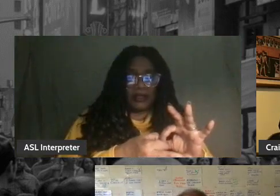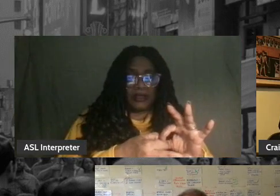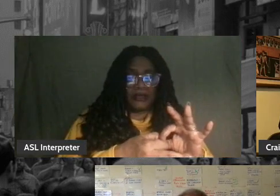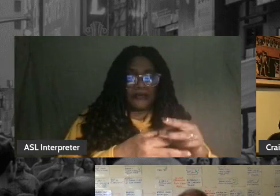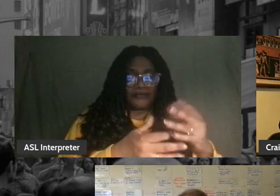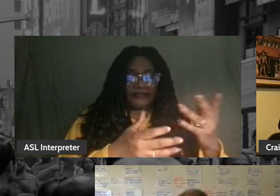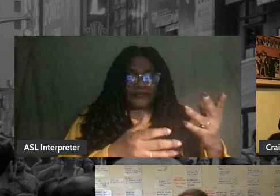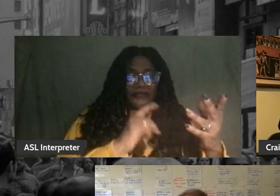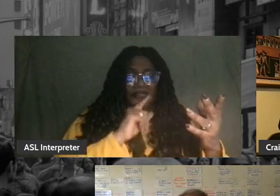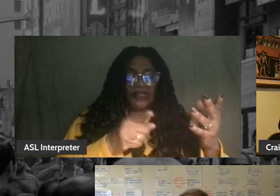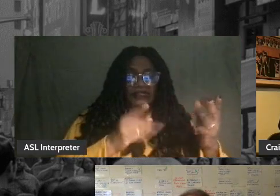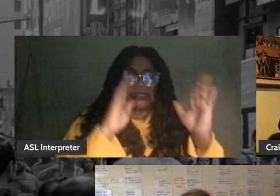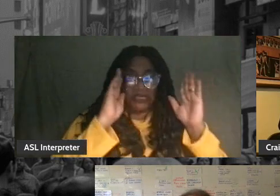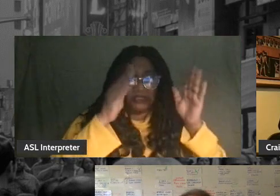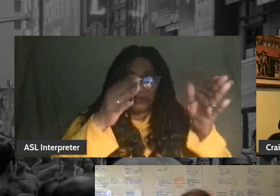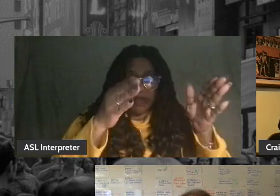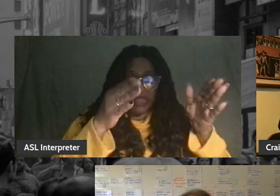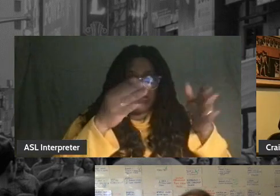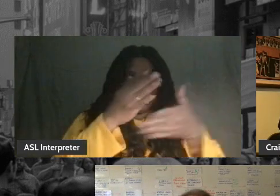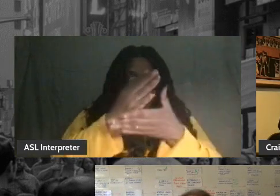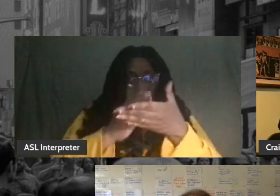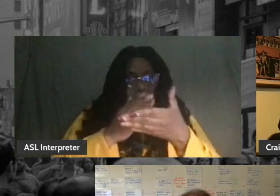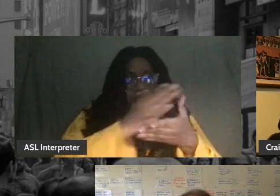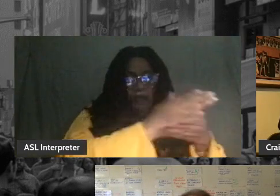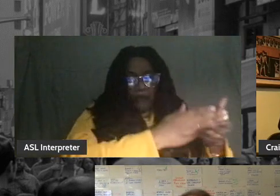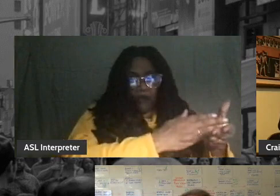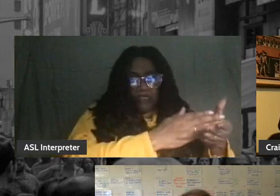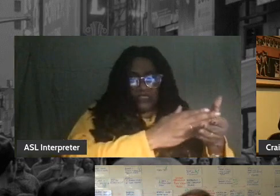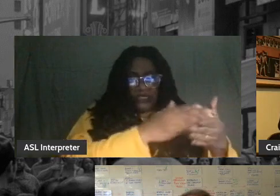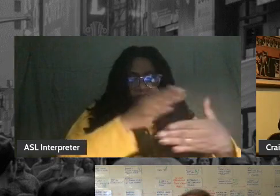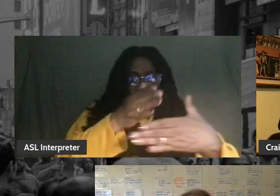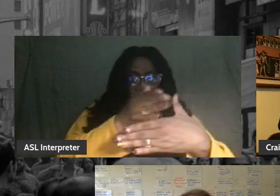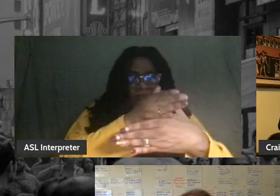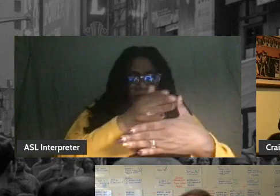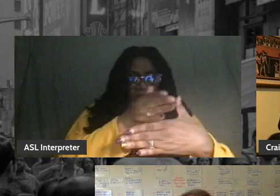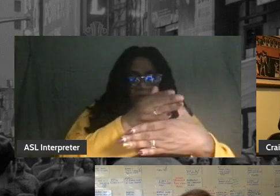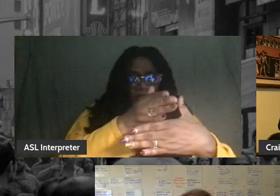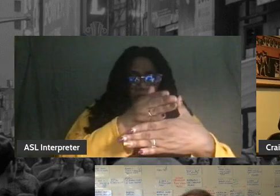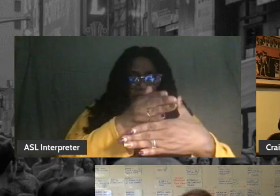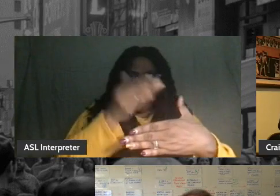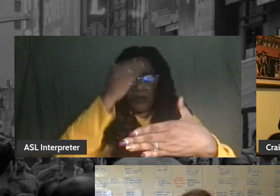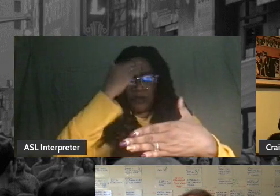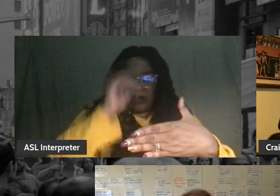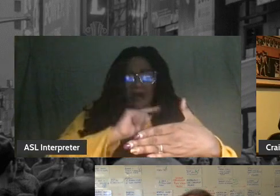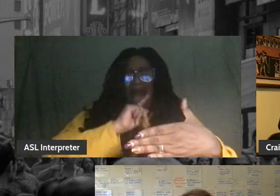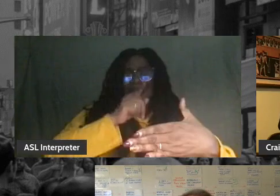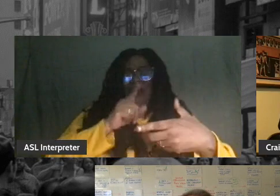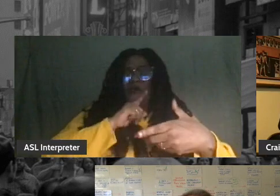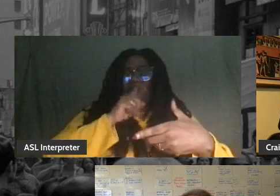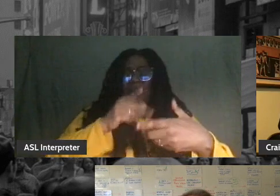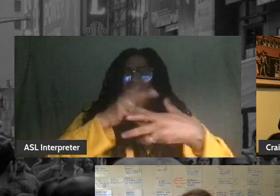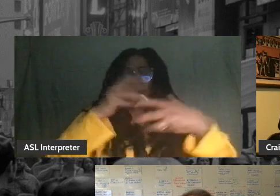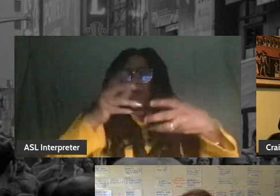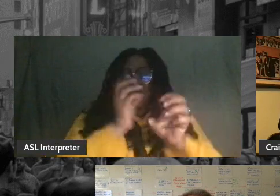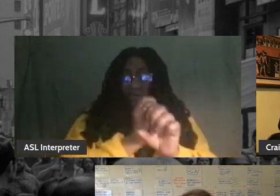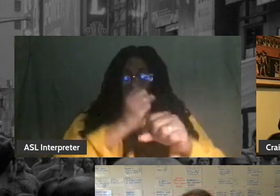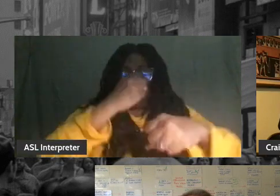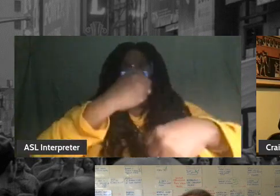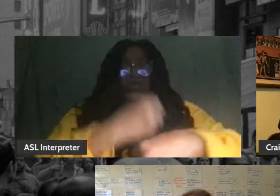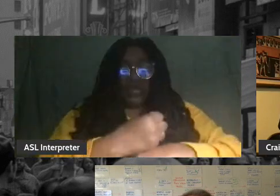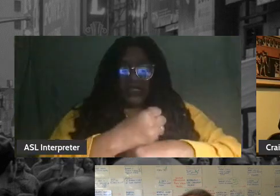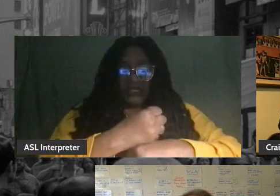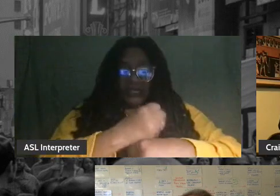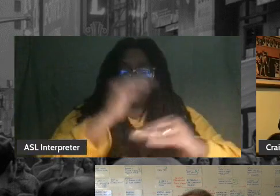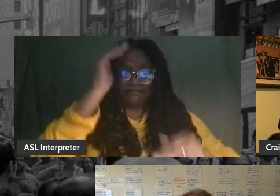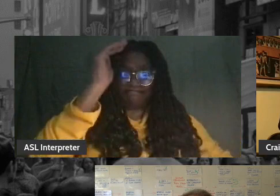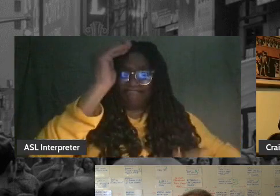is in direct proportion to how productive that relationship can be, I think. And